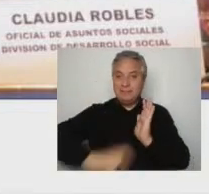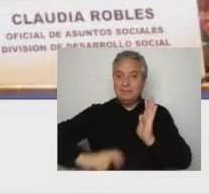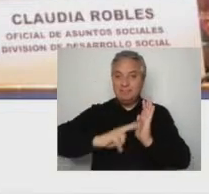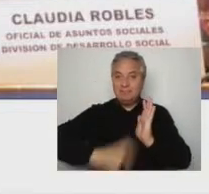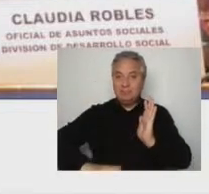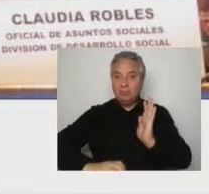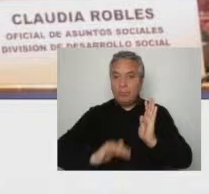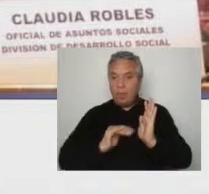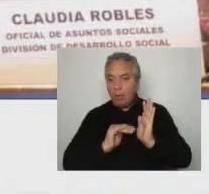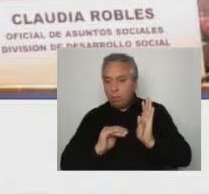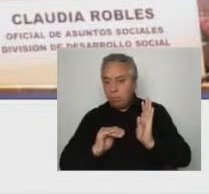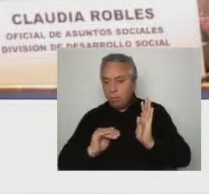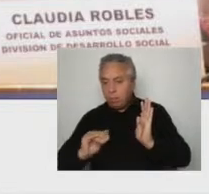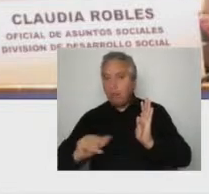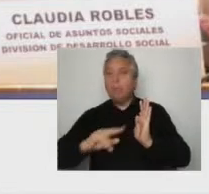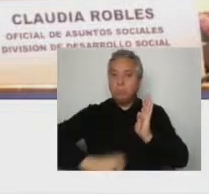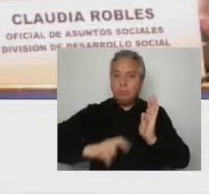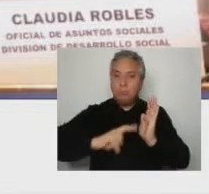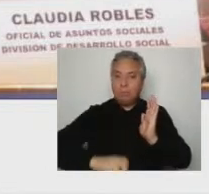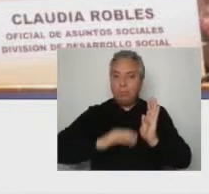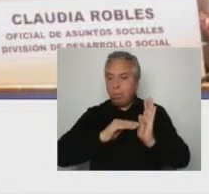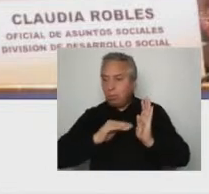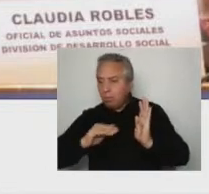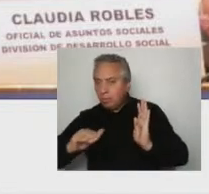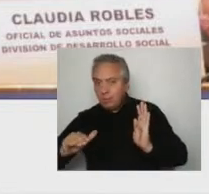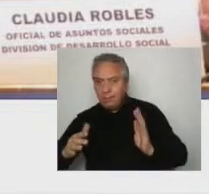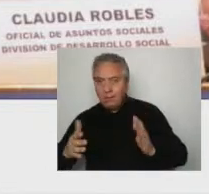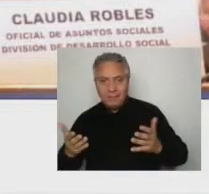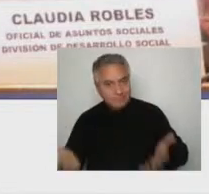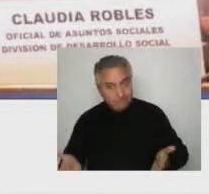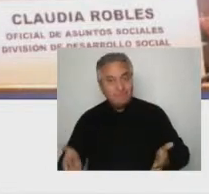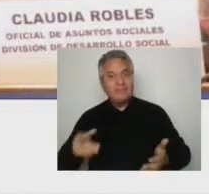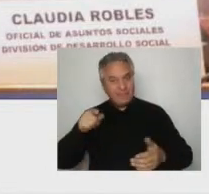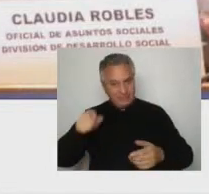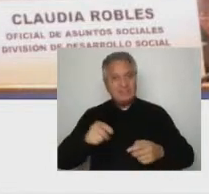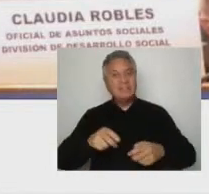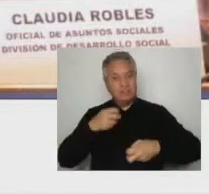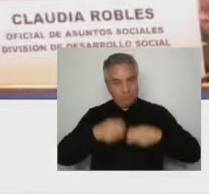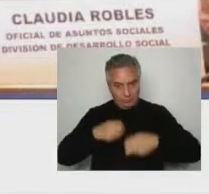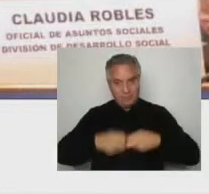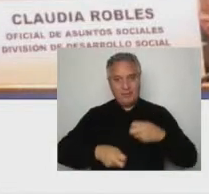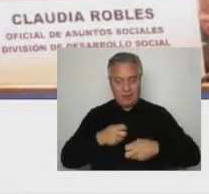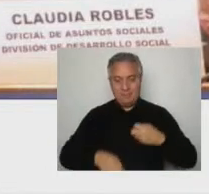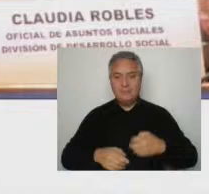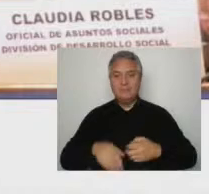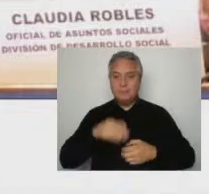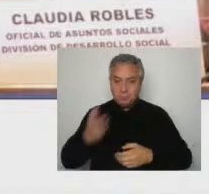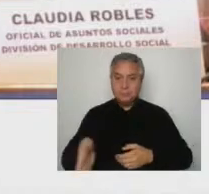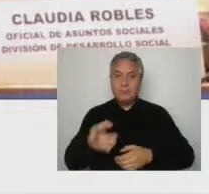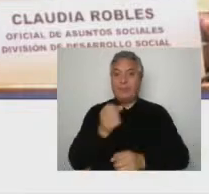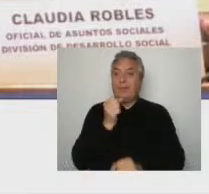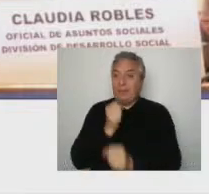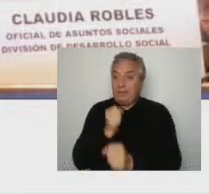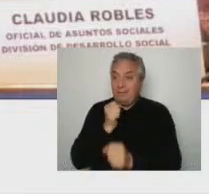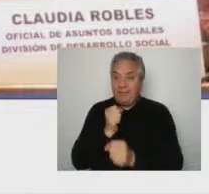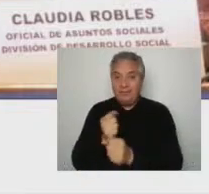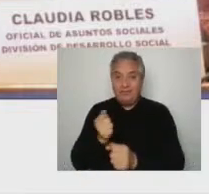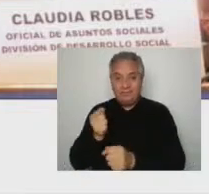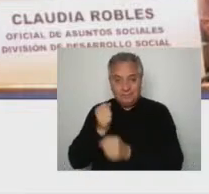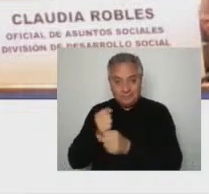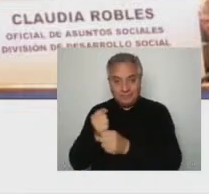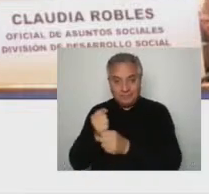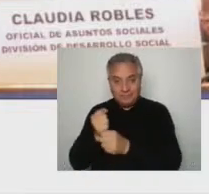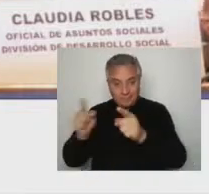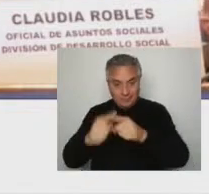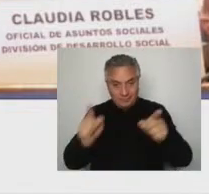women mostly today and deepen gender inequalities, thinking about the transition of workers between different occupations